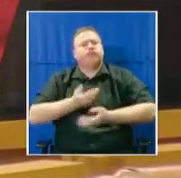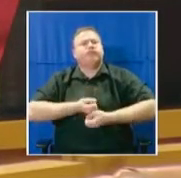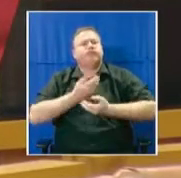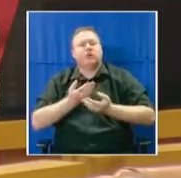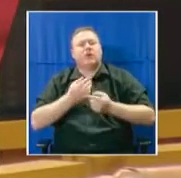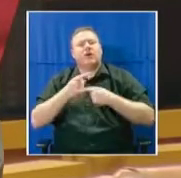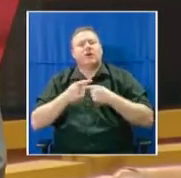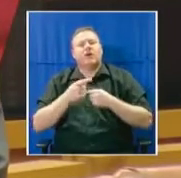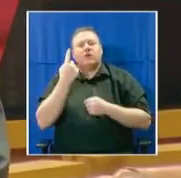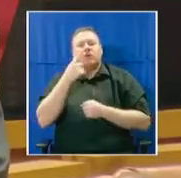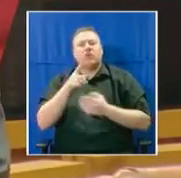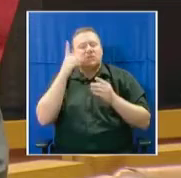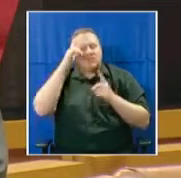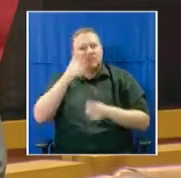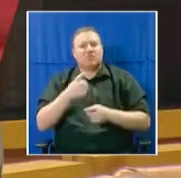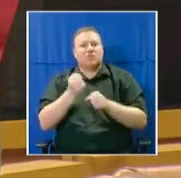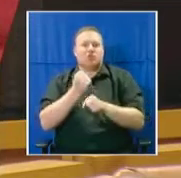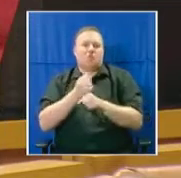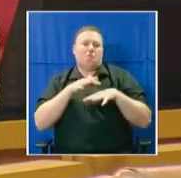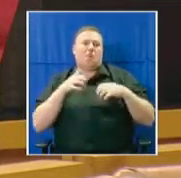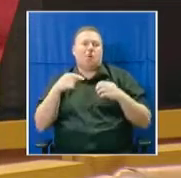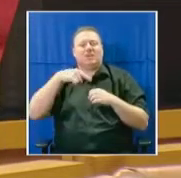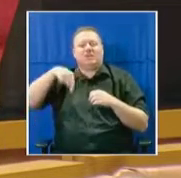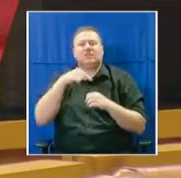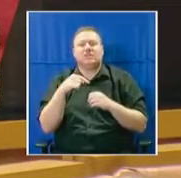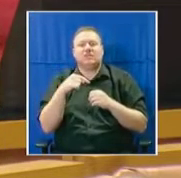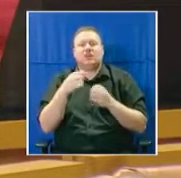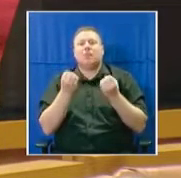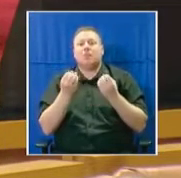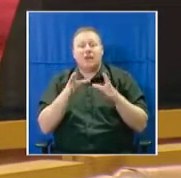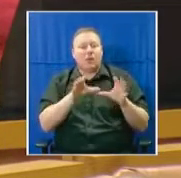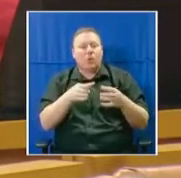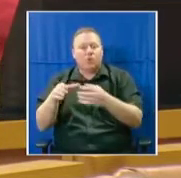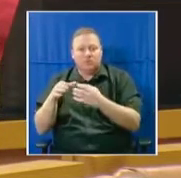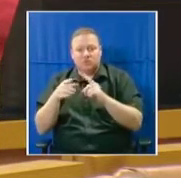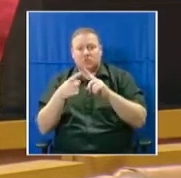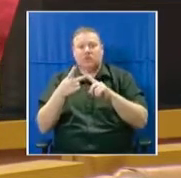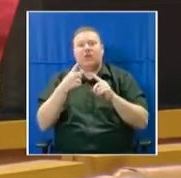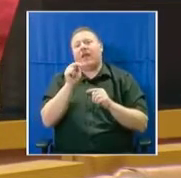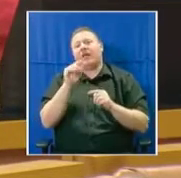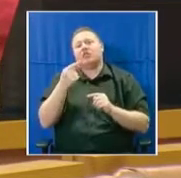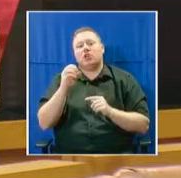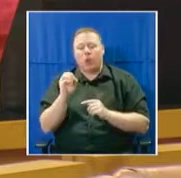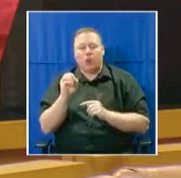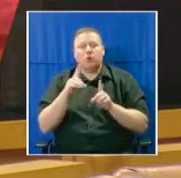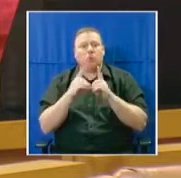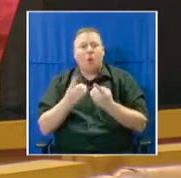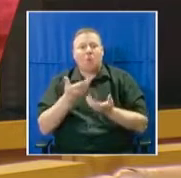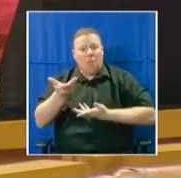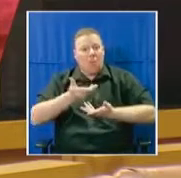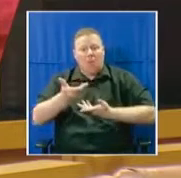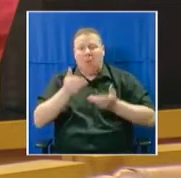other committee. A number of organizations and NGOs still maintain that the department did not consult them regarding